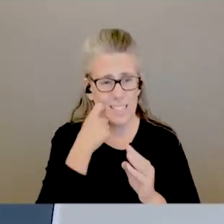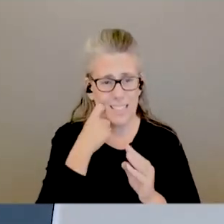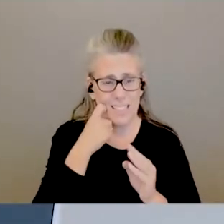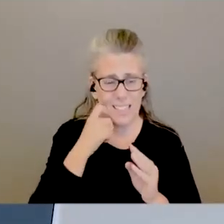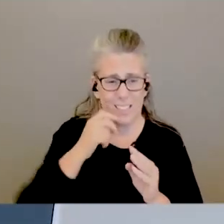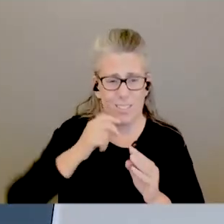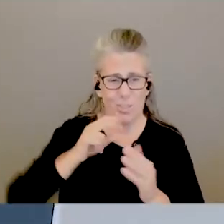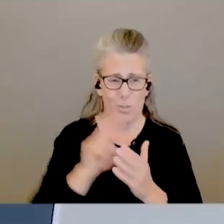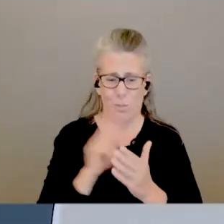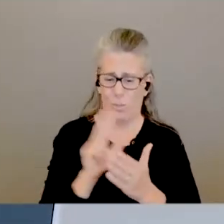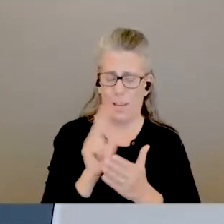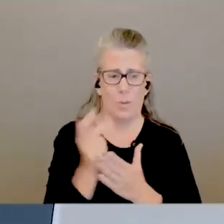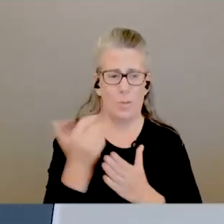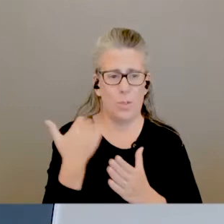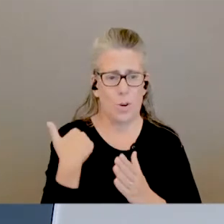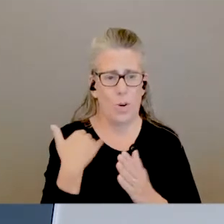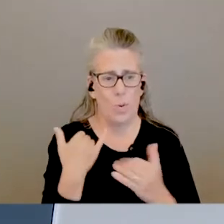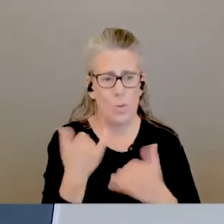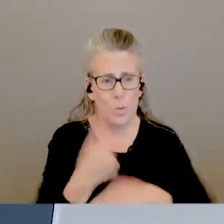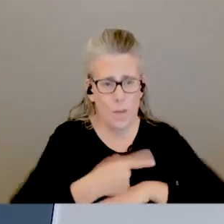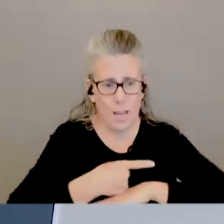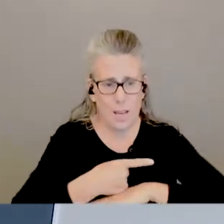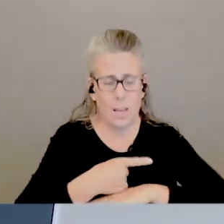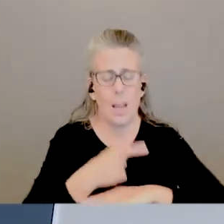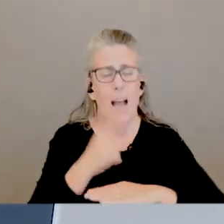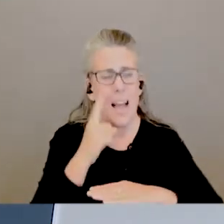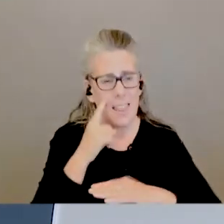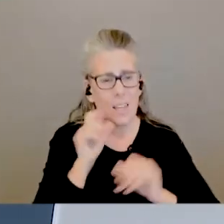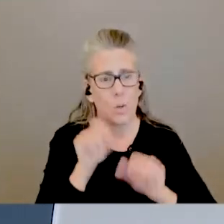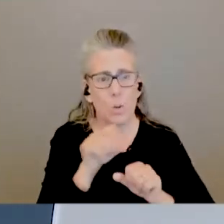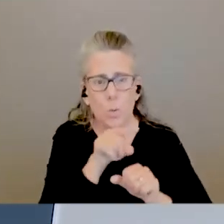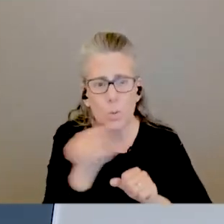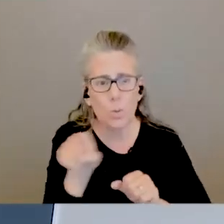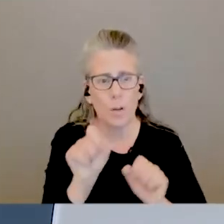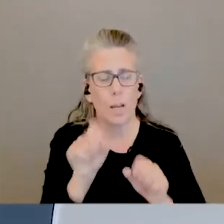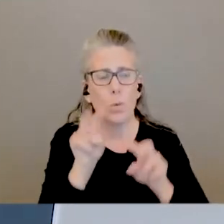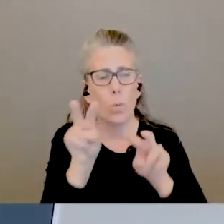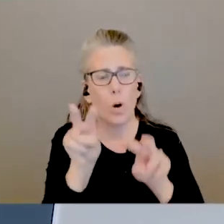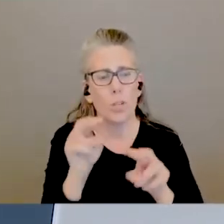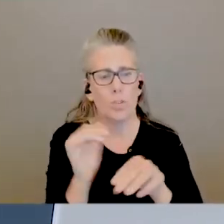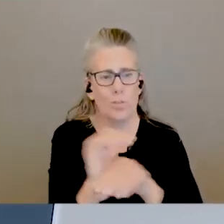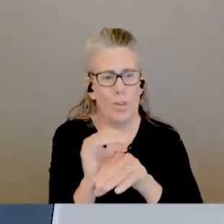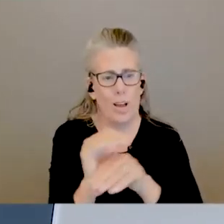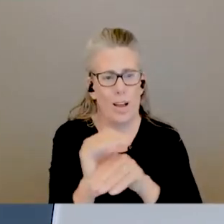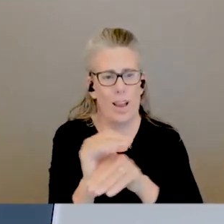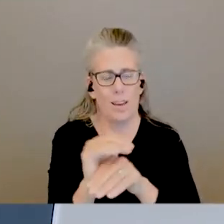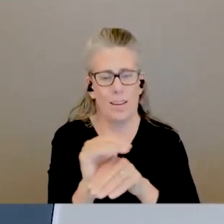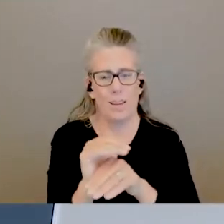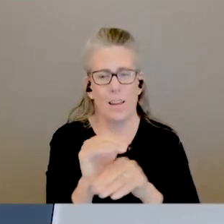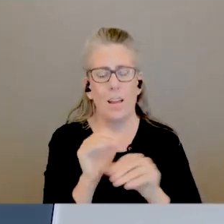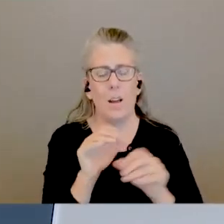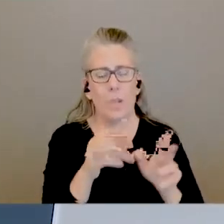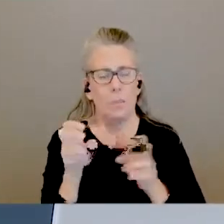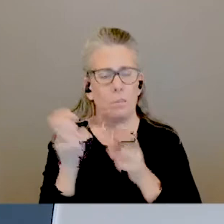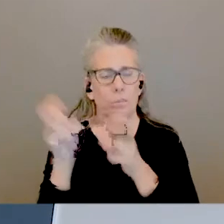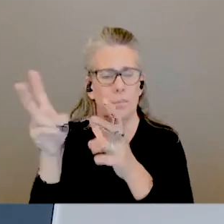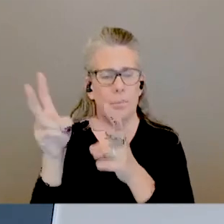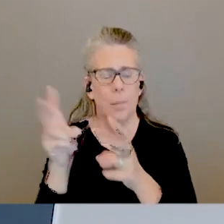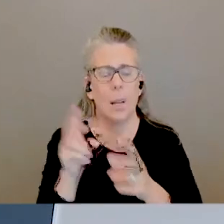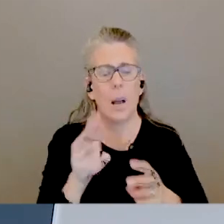be available to watch, I believe, later tonight, so you can Yep. watch there. There is a blog that Jeff Barr had posted about